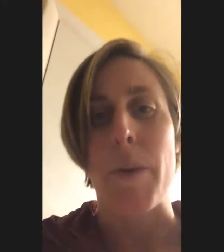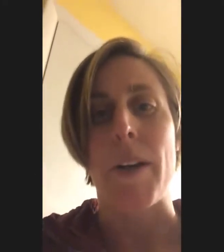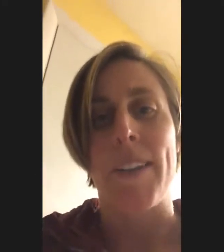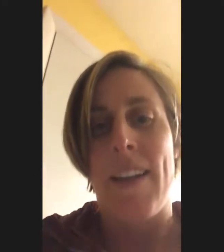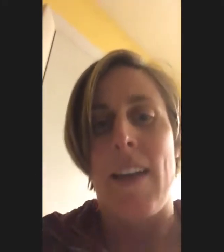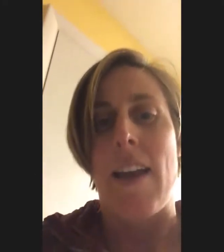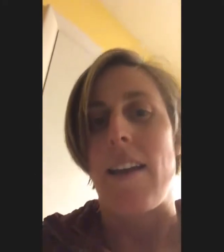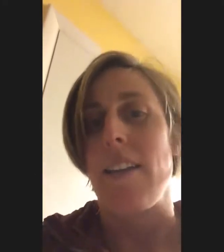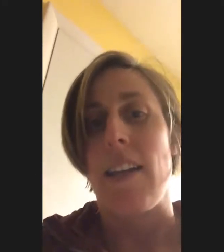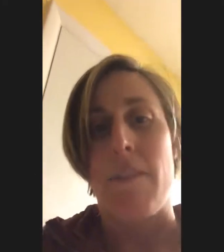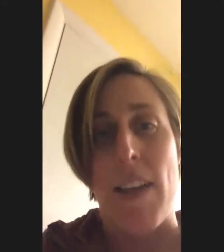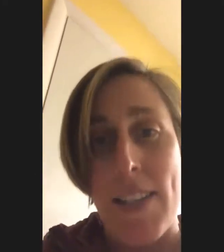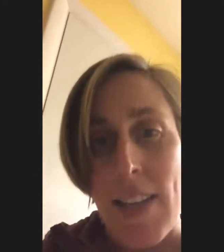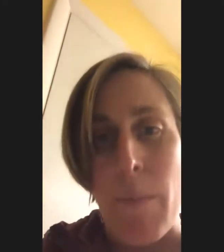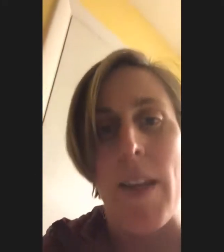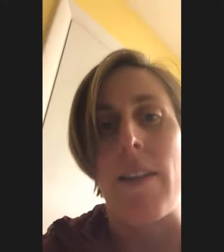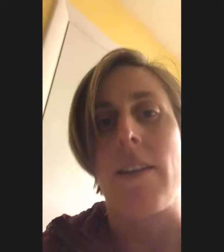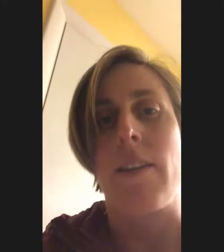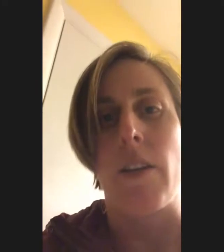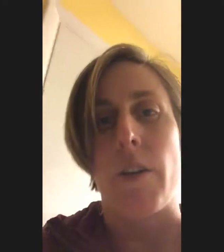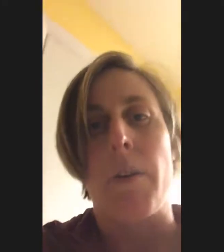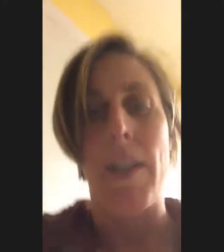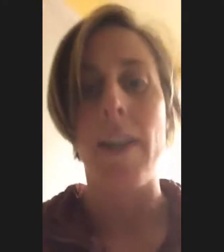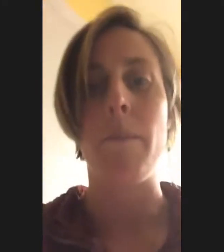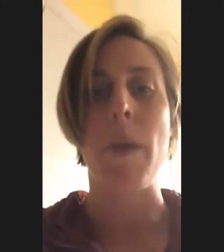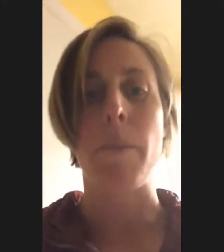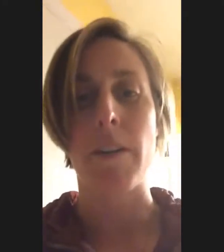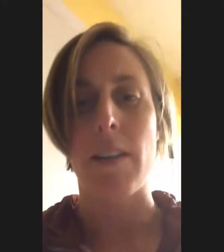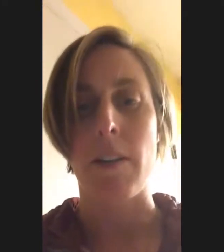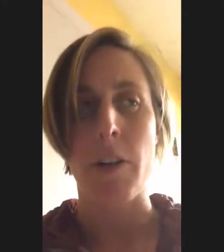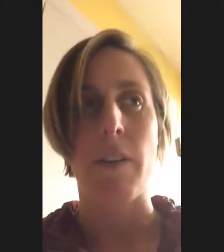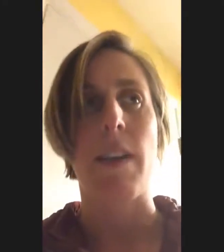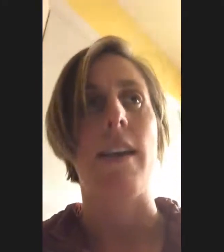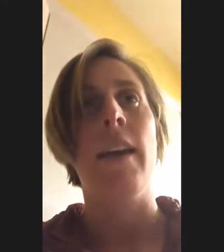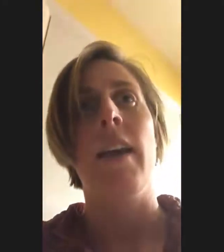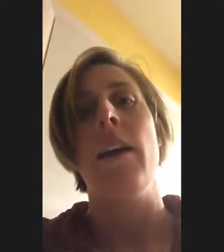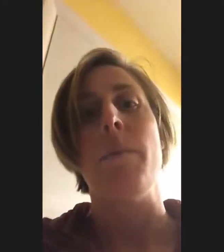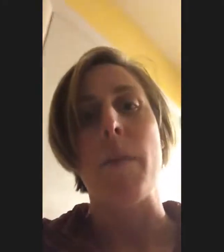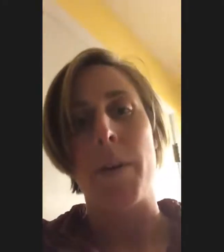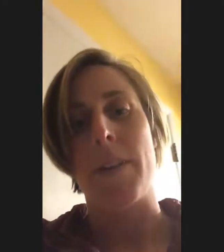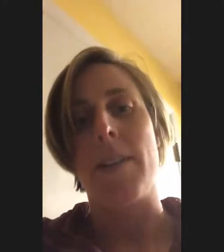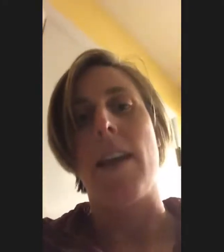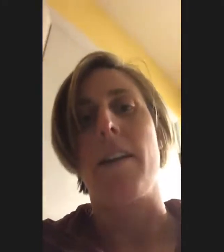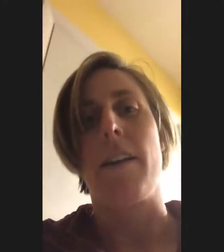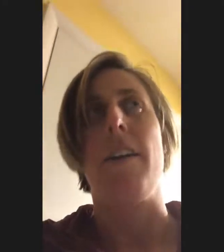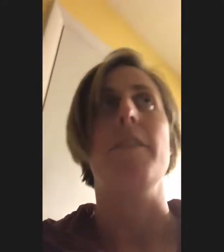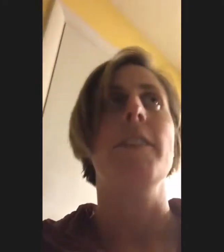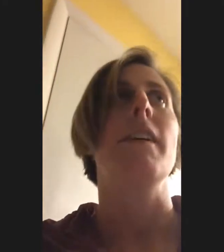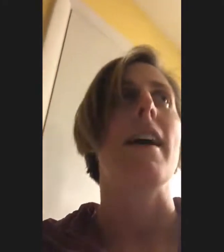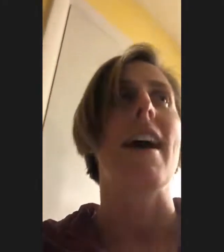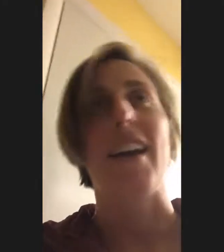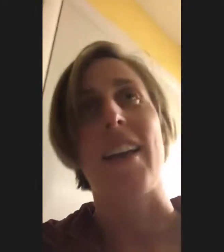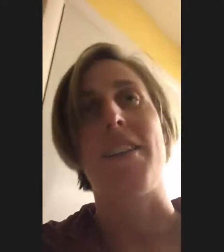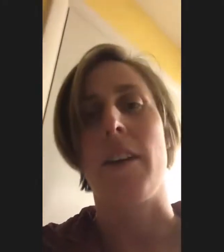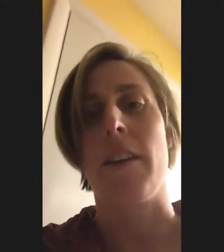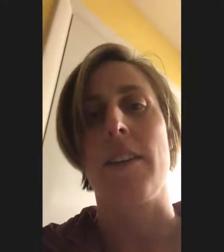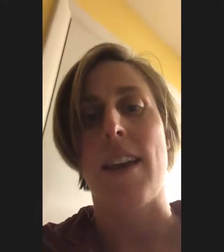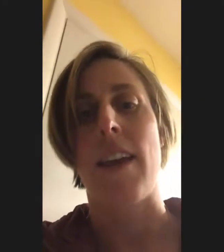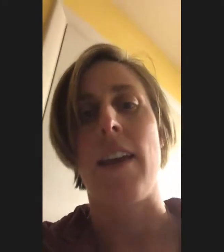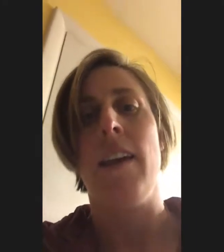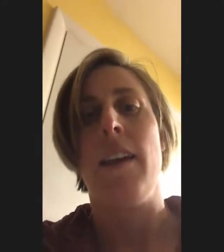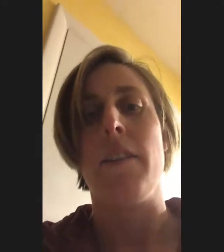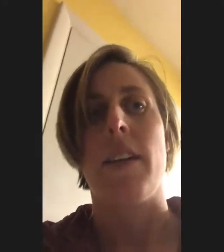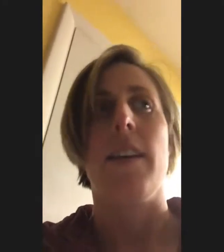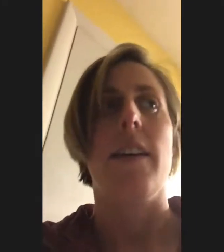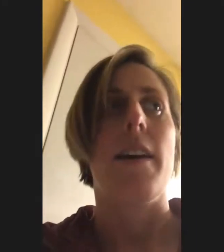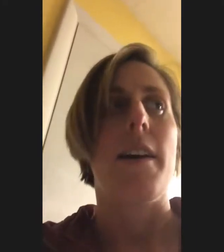this summer, and give a stipend to members and ensure that members that are of, I guess you can